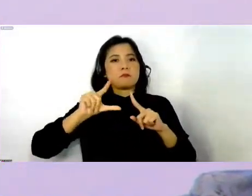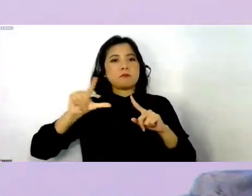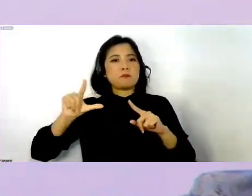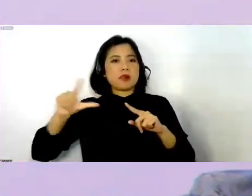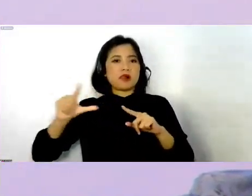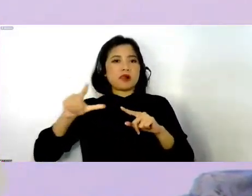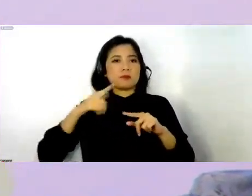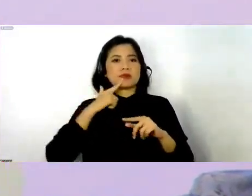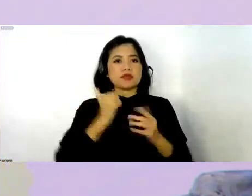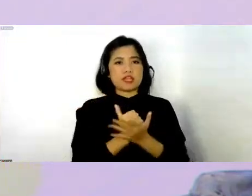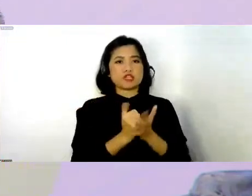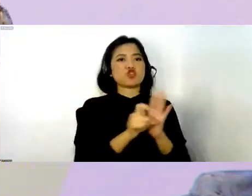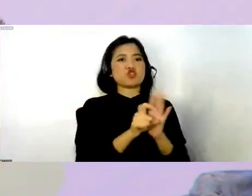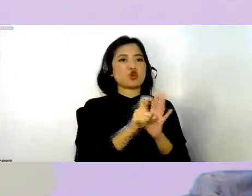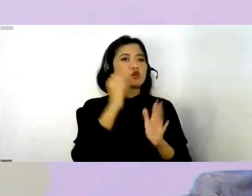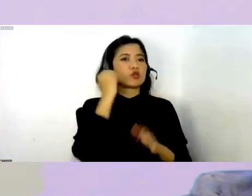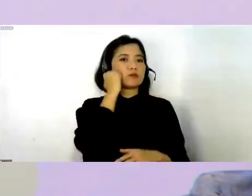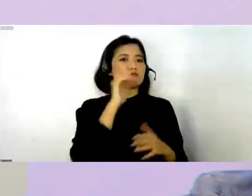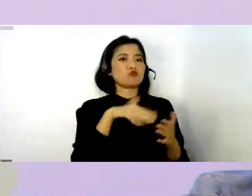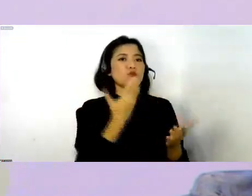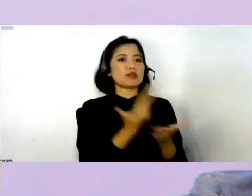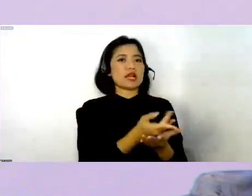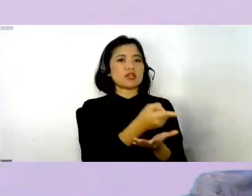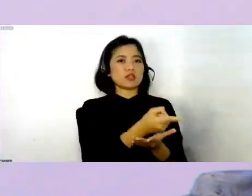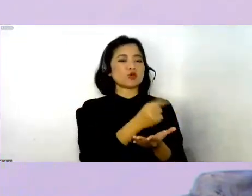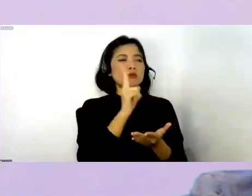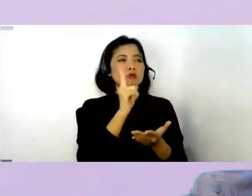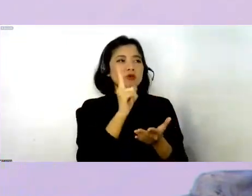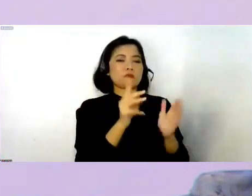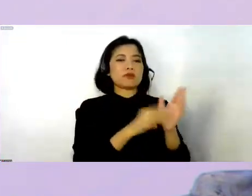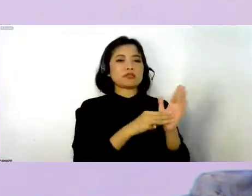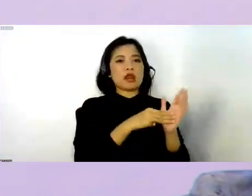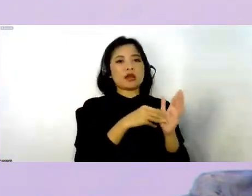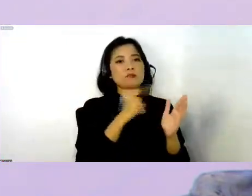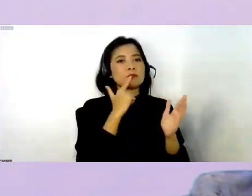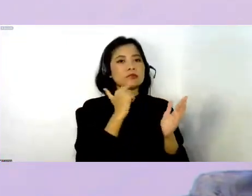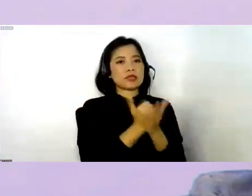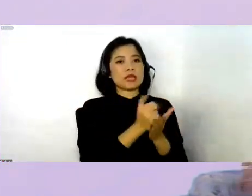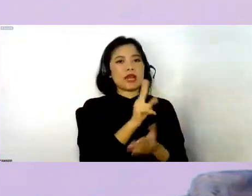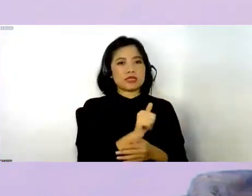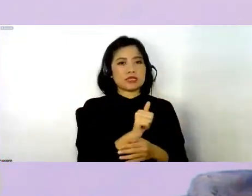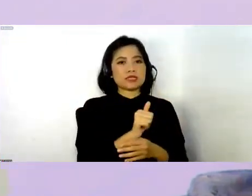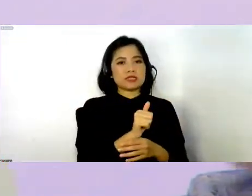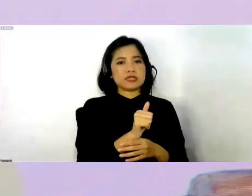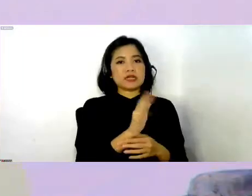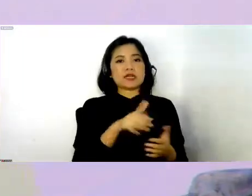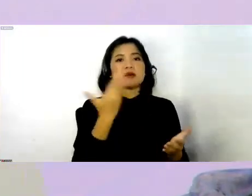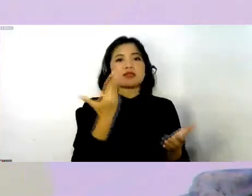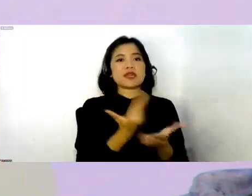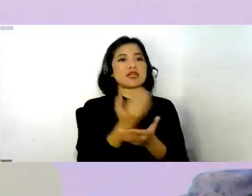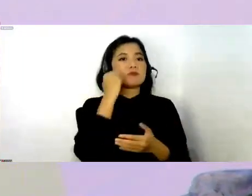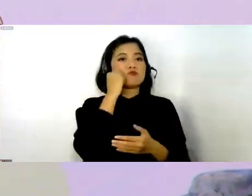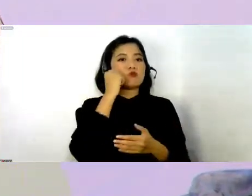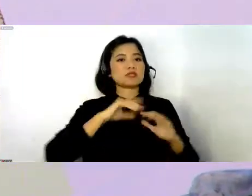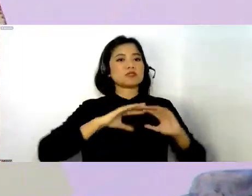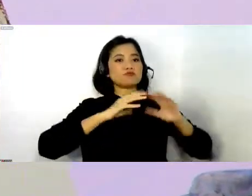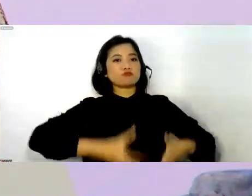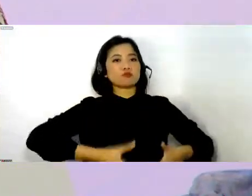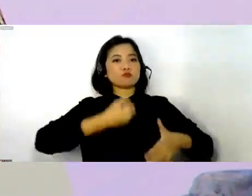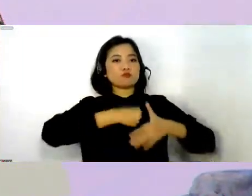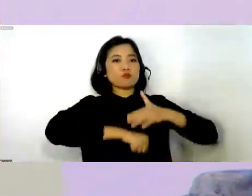we haven't touched much about the MPI. It's more on the FGT and it's more about poverty gap. But